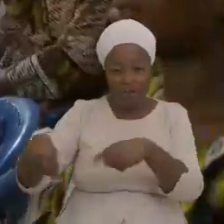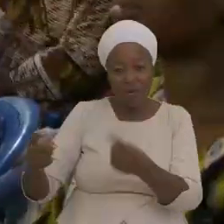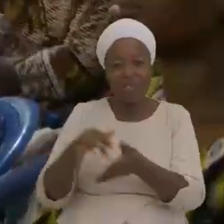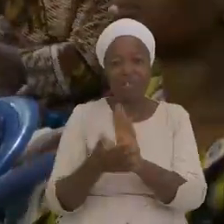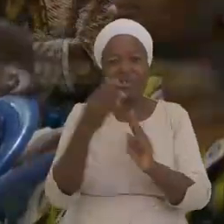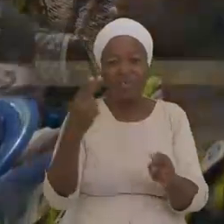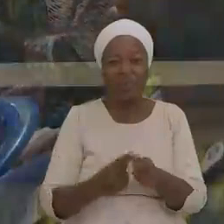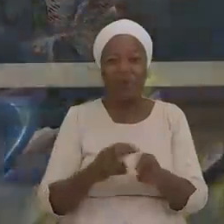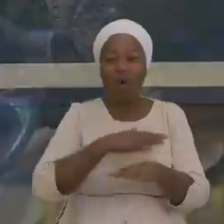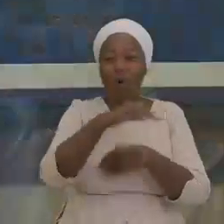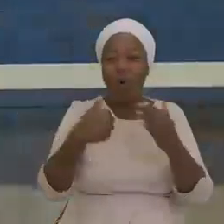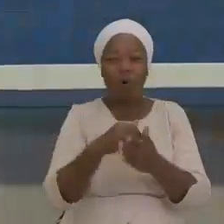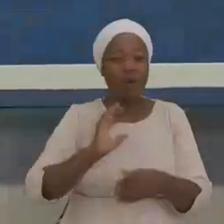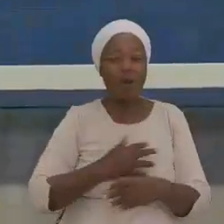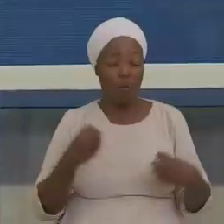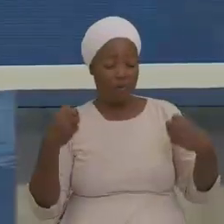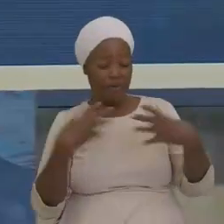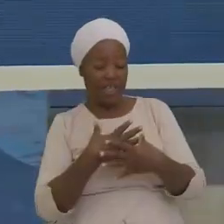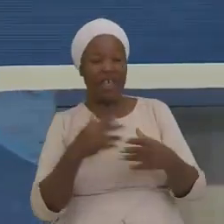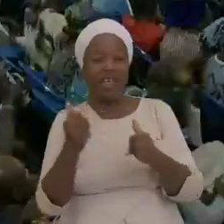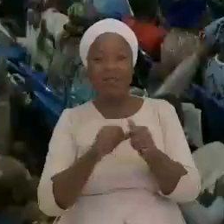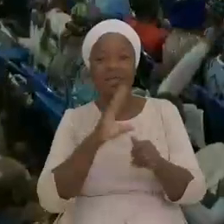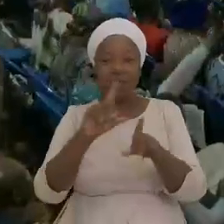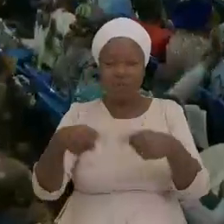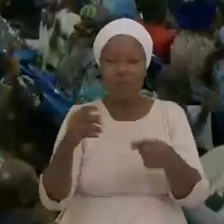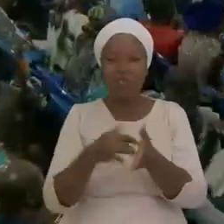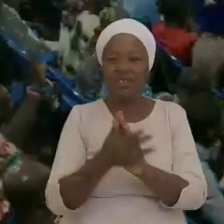All our horror, everything will go.